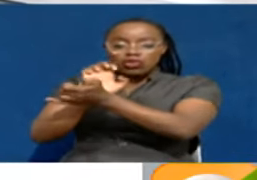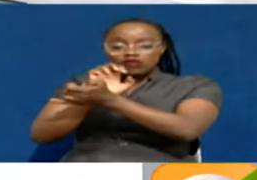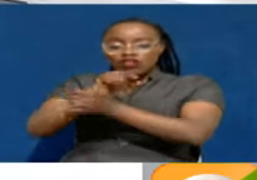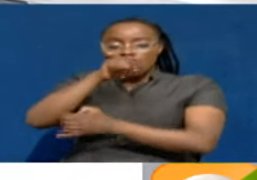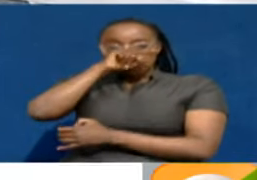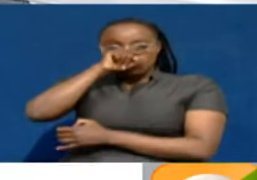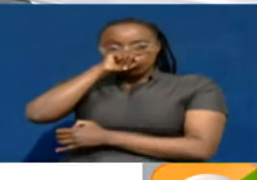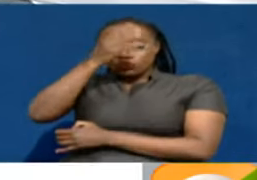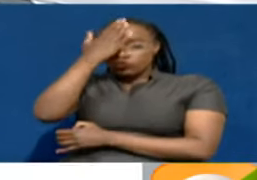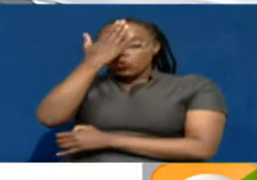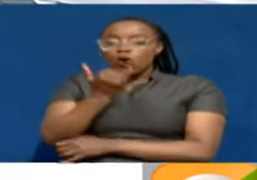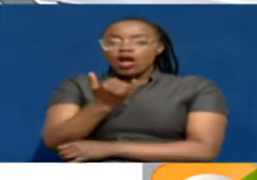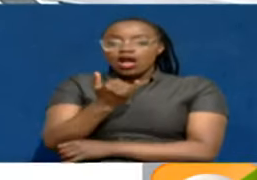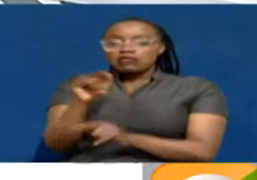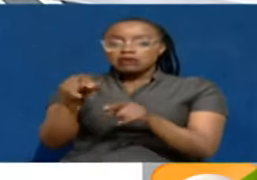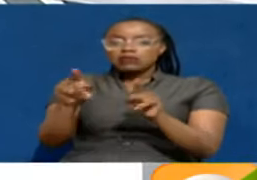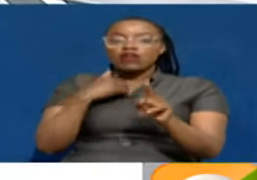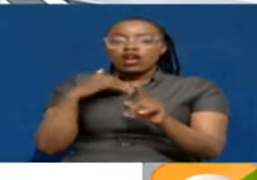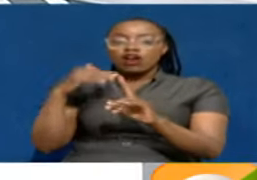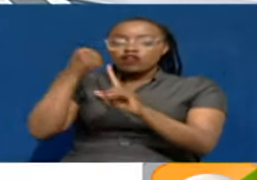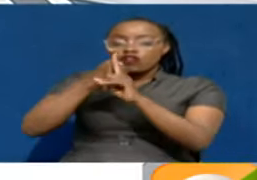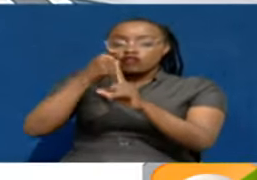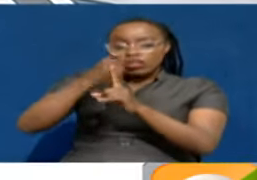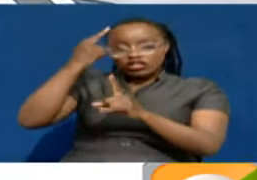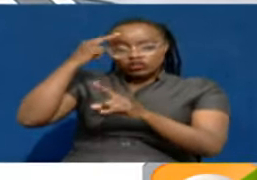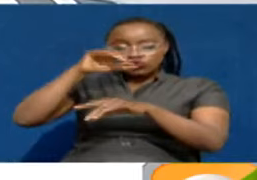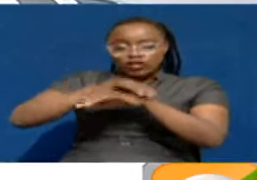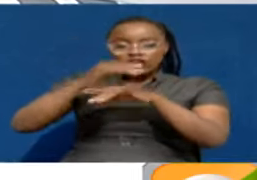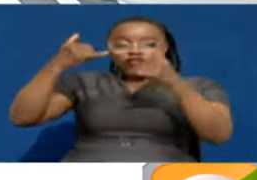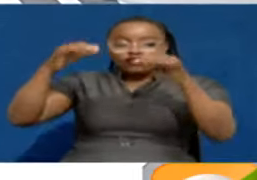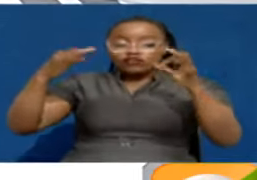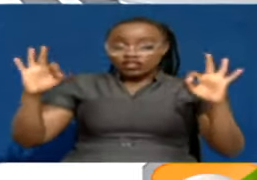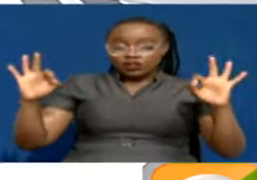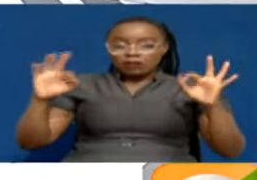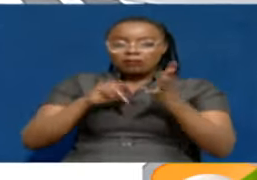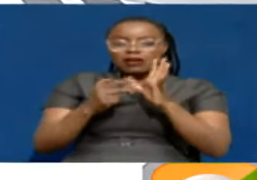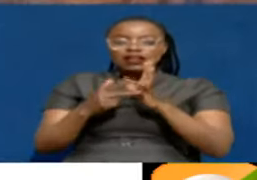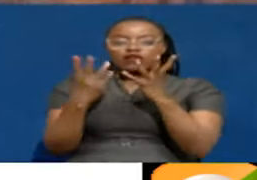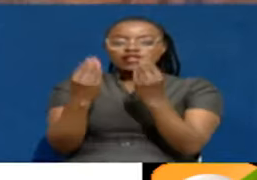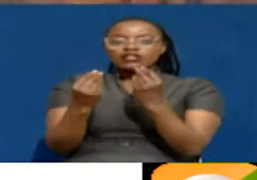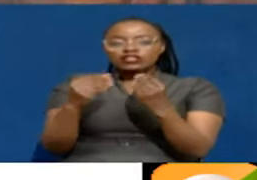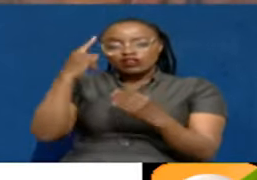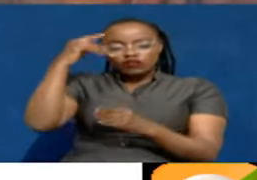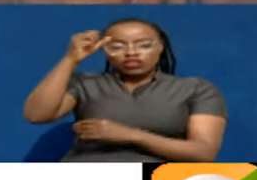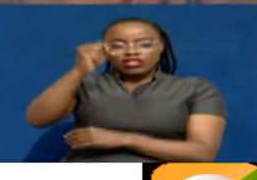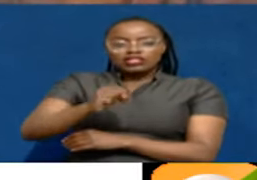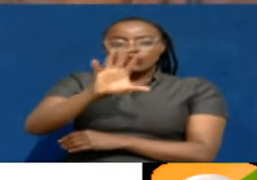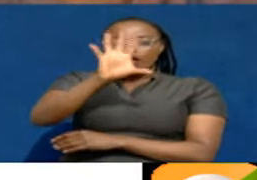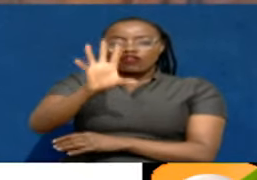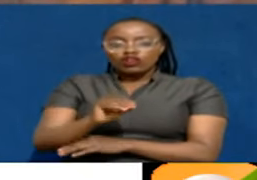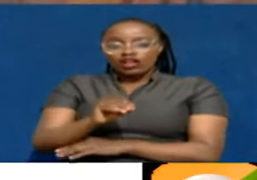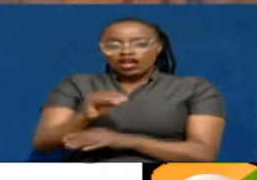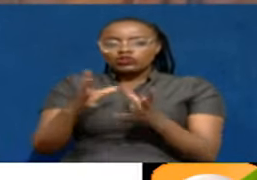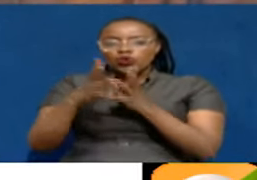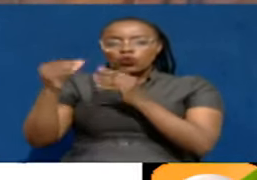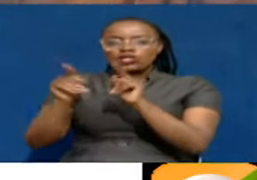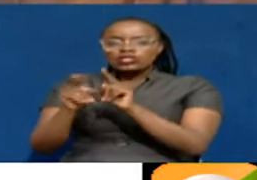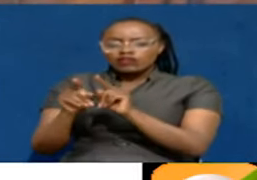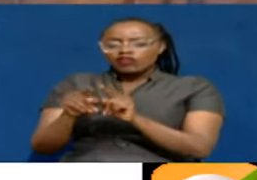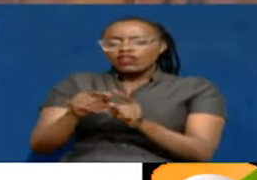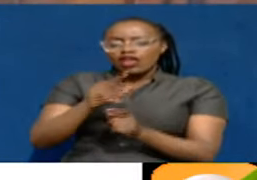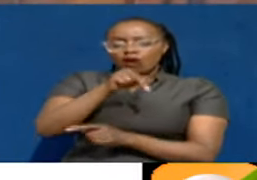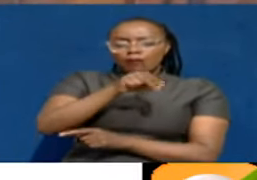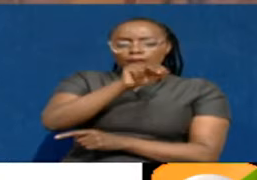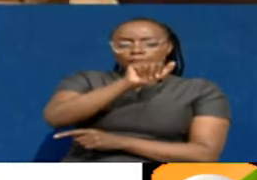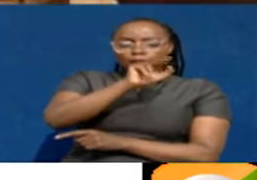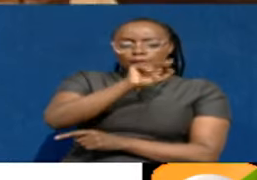colonial authorities because of fighting for our freedom. It would have been very easy for South Africans to go the Paul Ngei